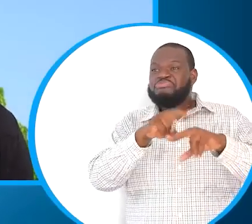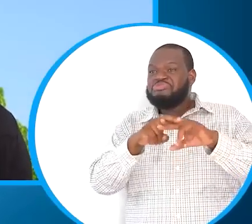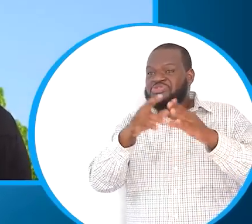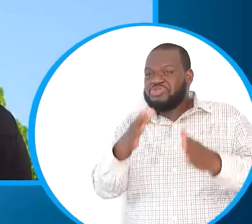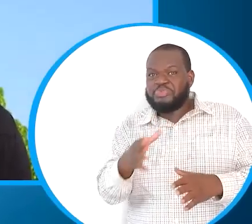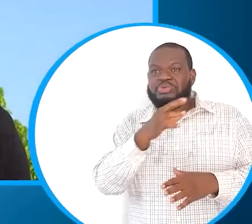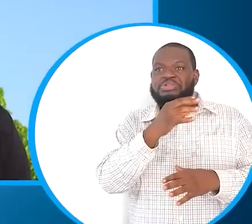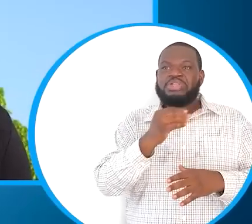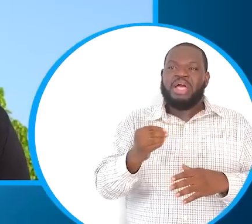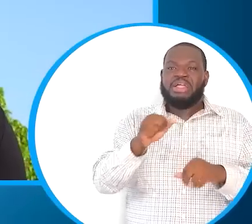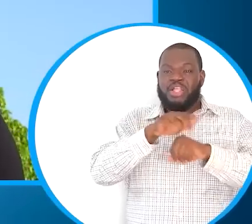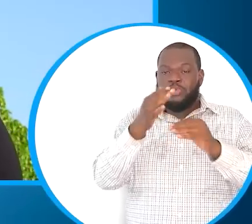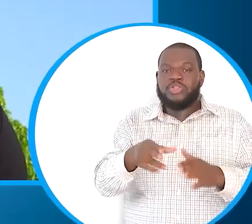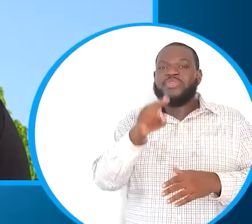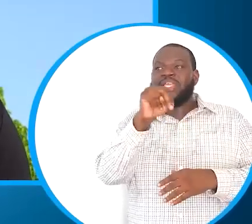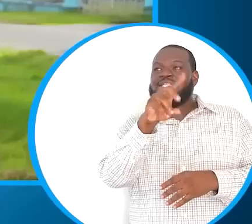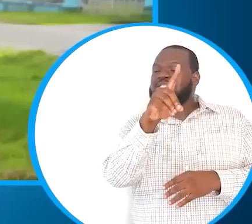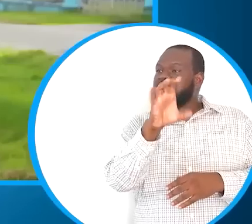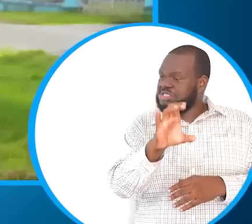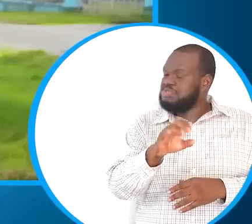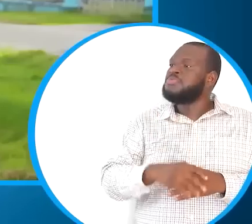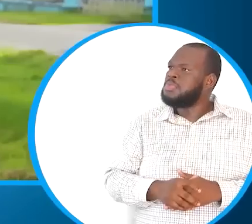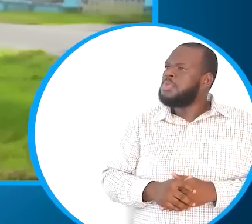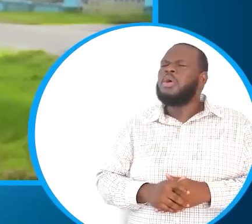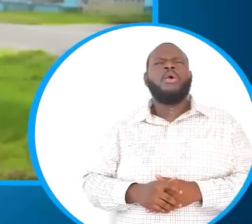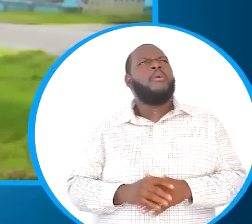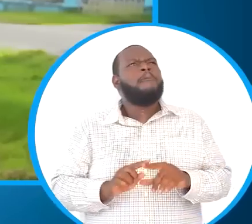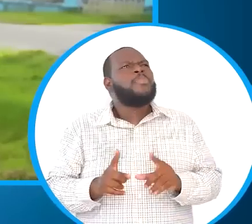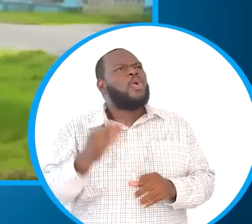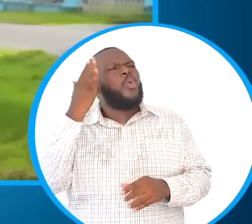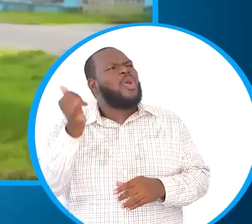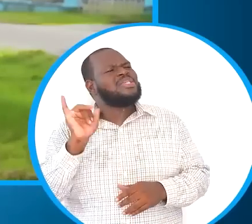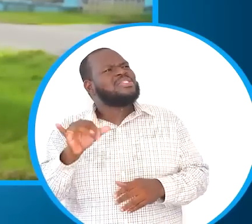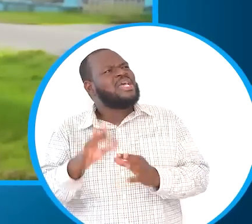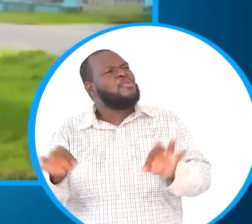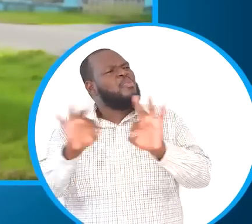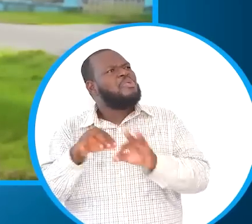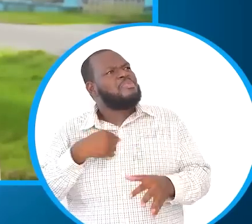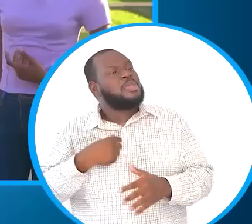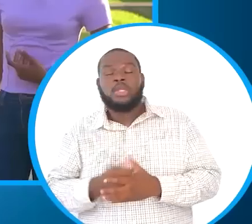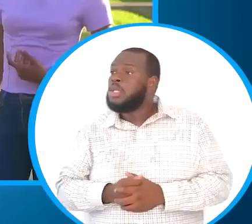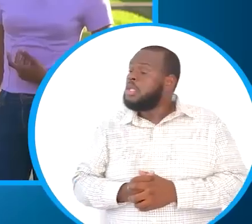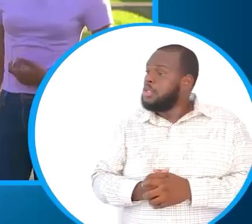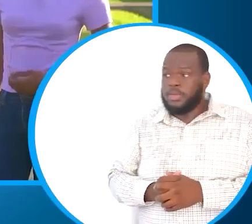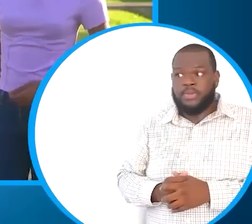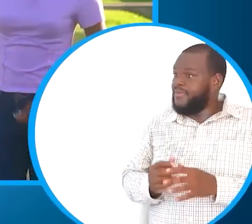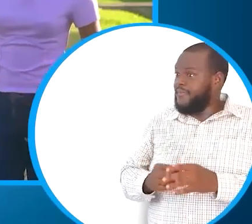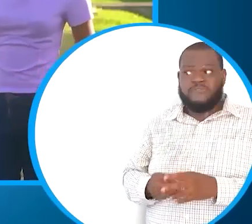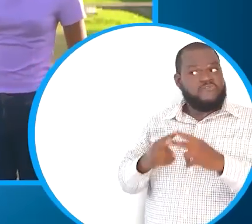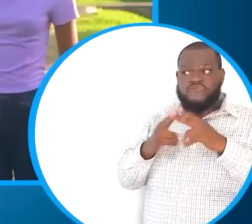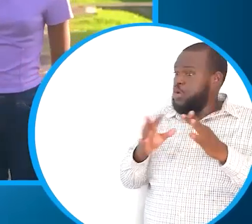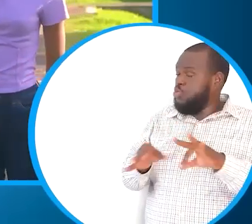and councillors of the Neighborhood Democratic Council. Oh, but why is that important to me? Dolly, it